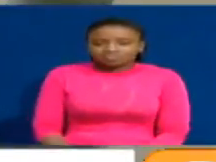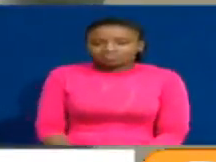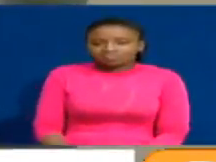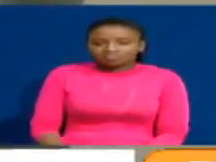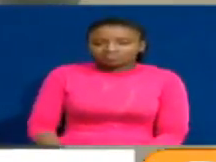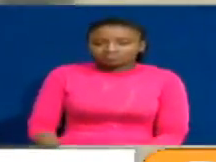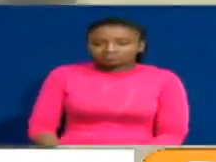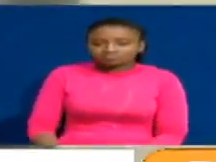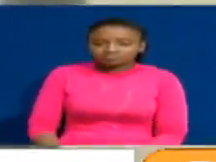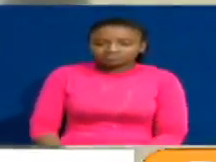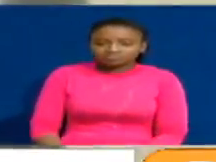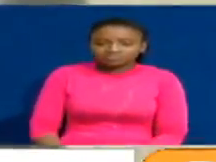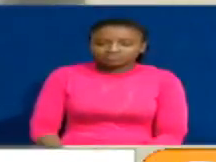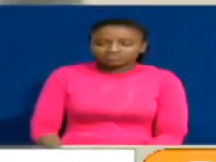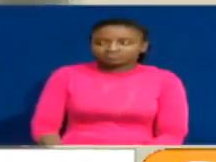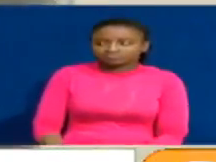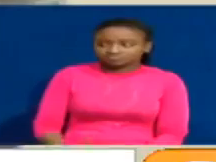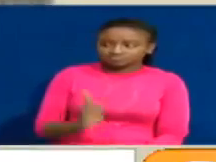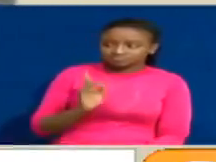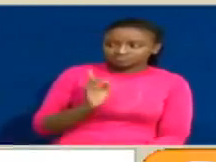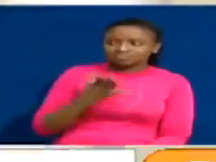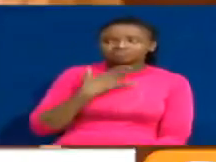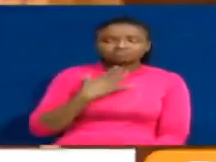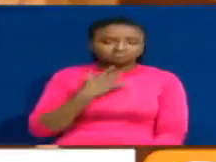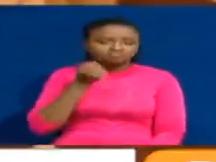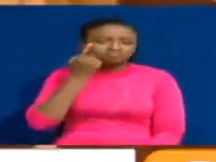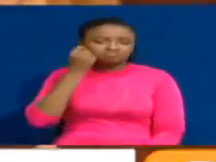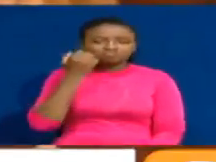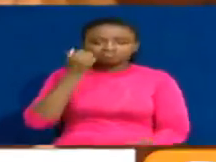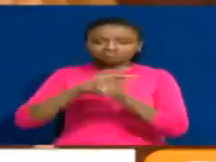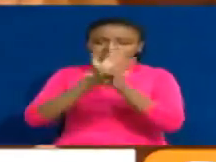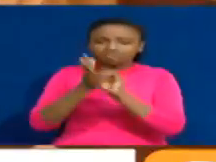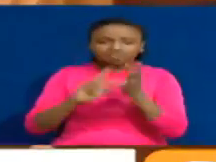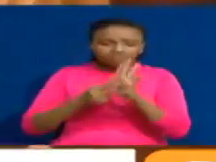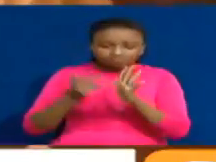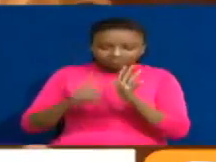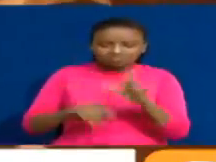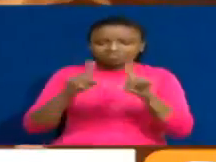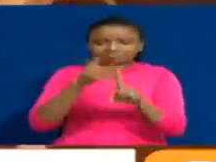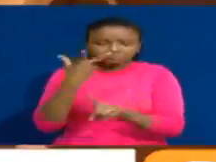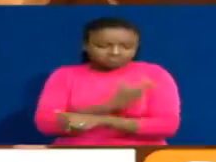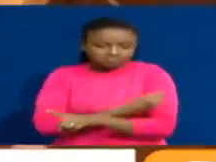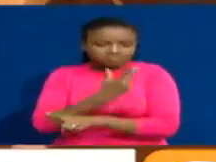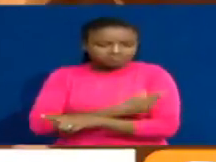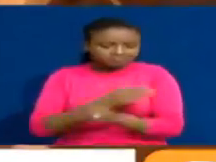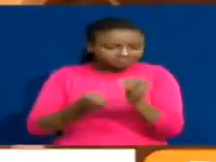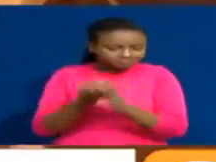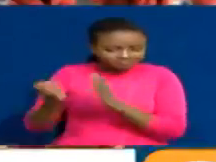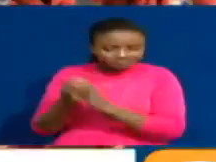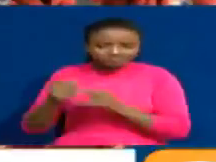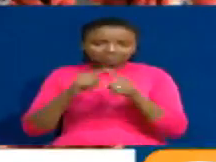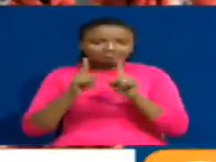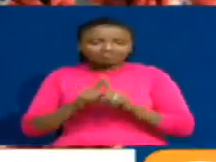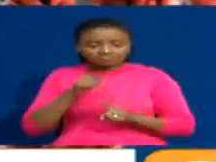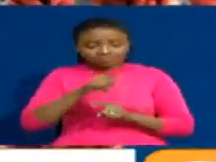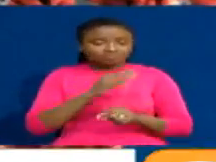As scientists fight to further understand COVID-19, with breakthroughs such as vaccines, the virus is also